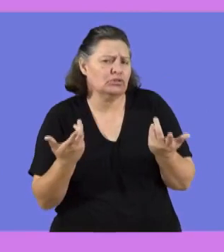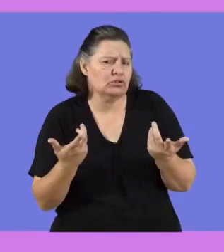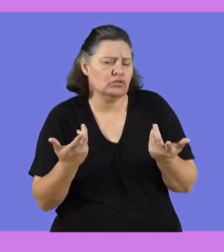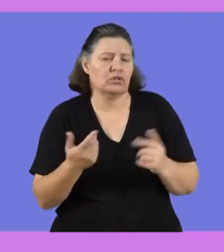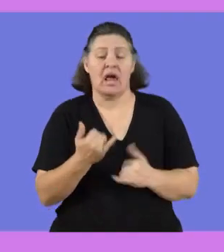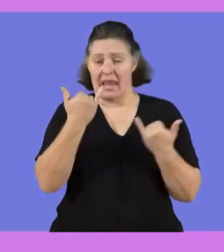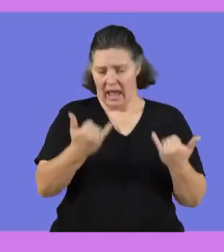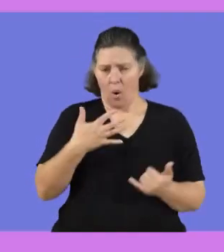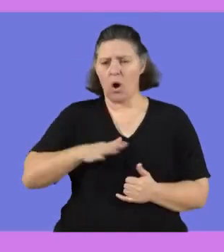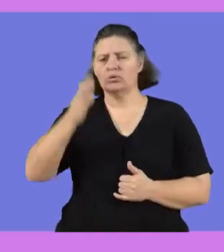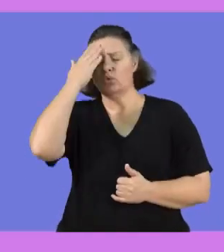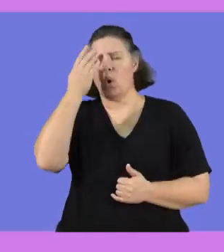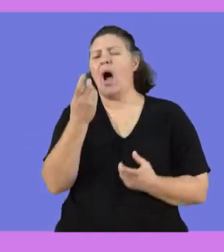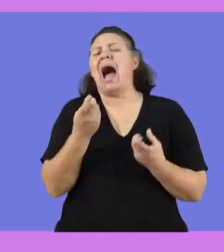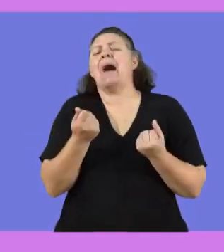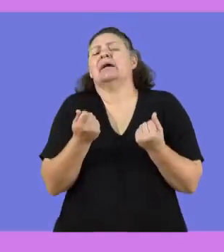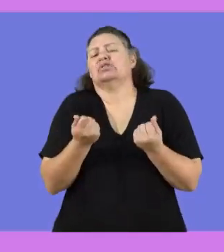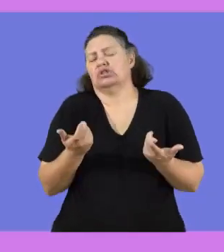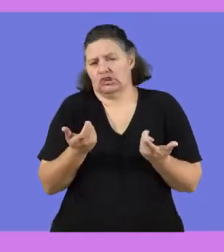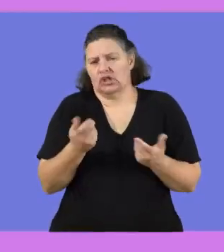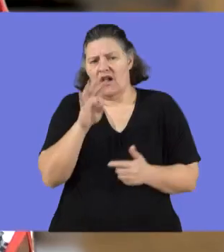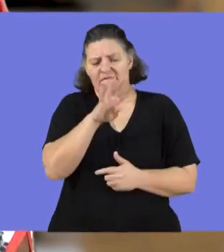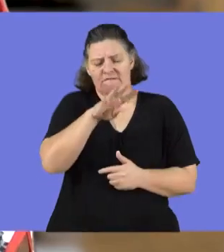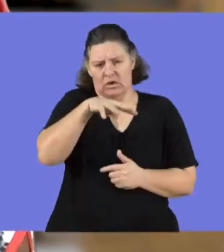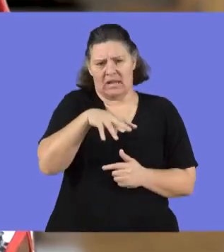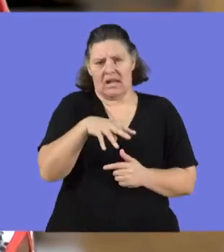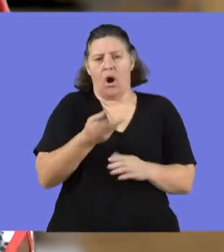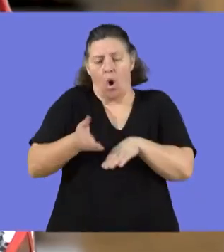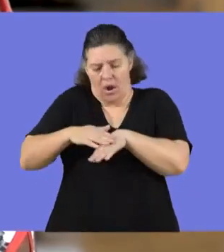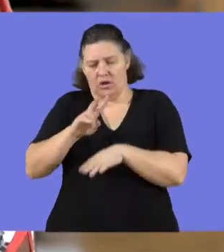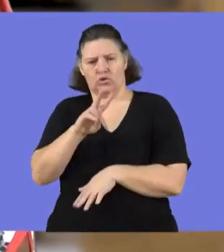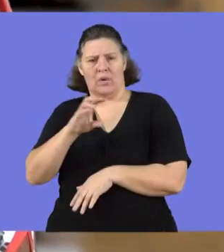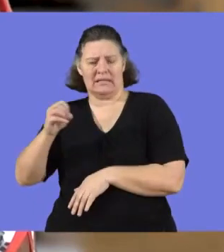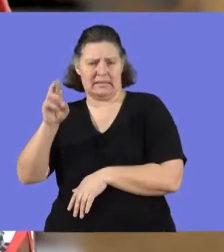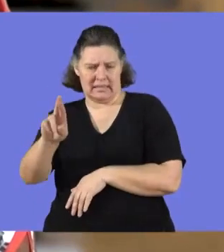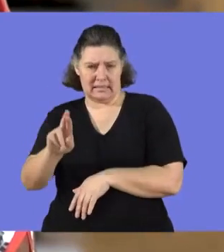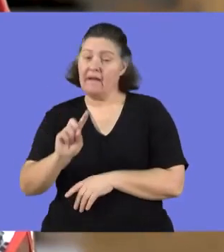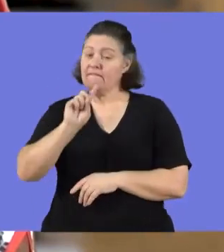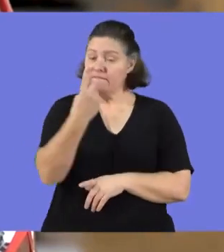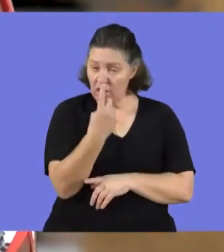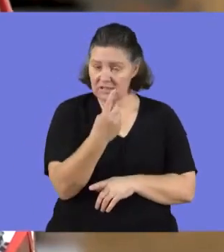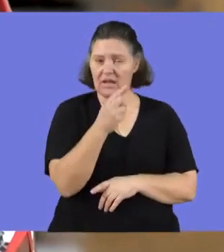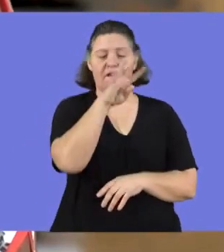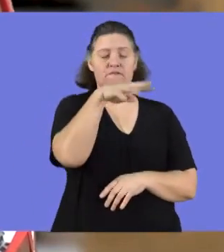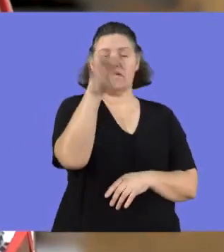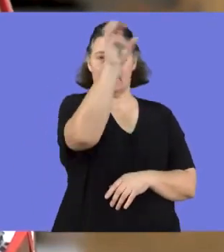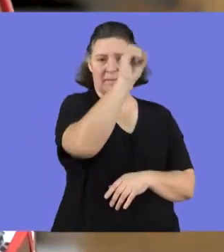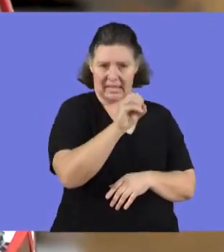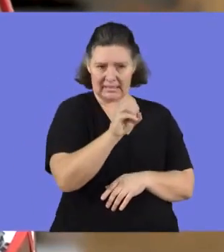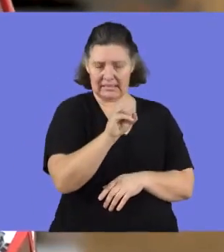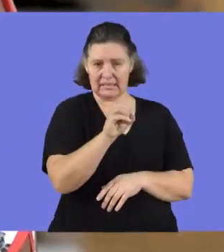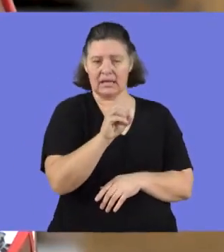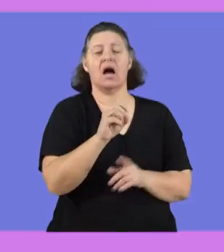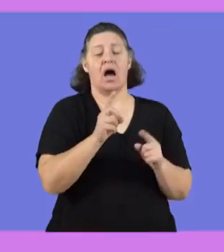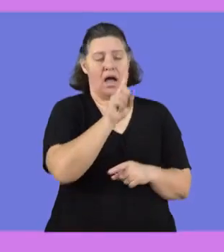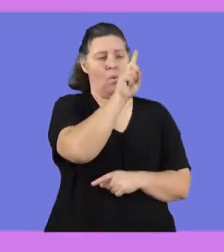So now the discount is 14%. Now we want to know the value of 14% on 200